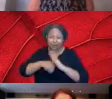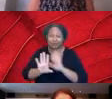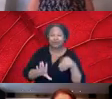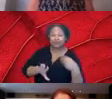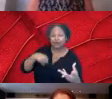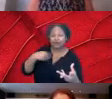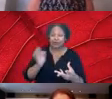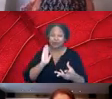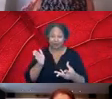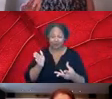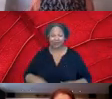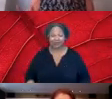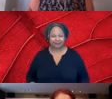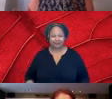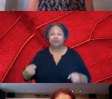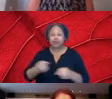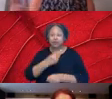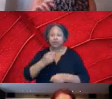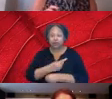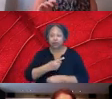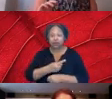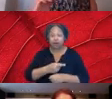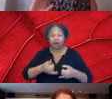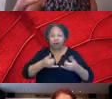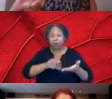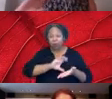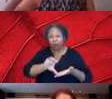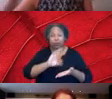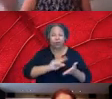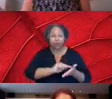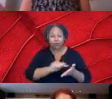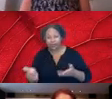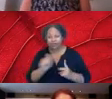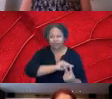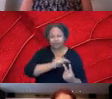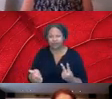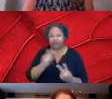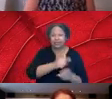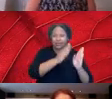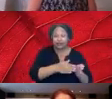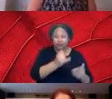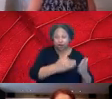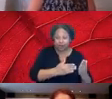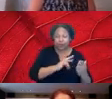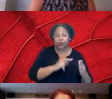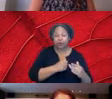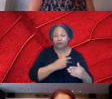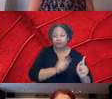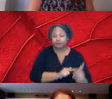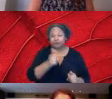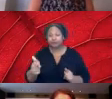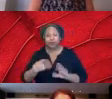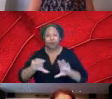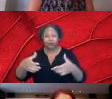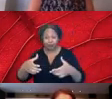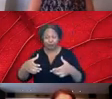So each year the award rotates, 1 year to an individual artist and then the next year to an organization. So past